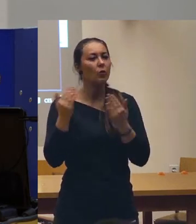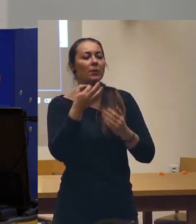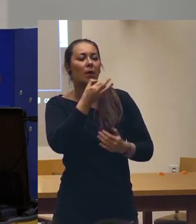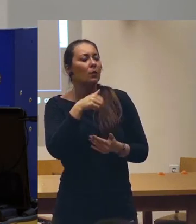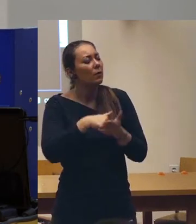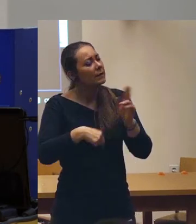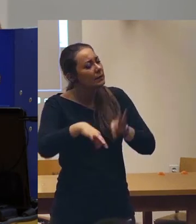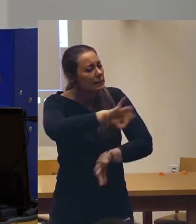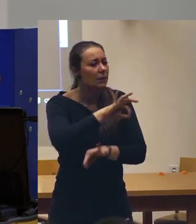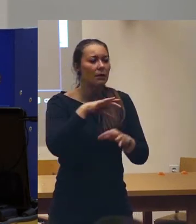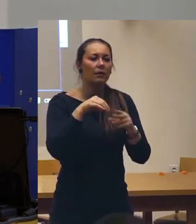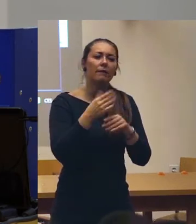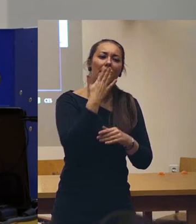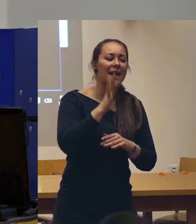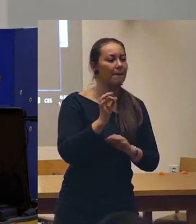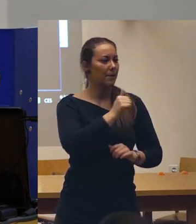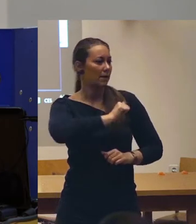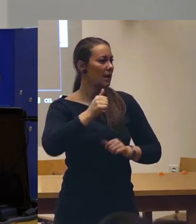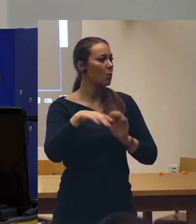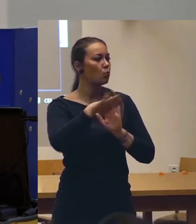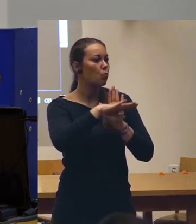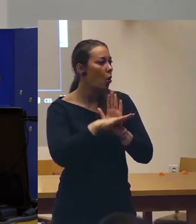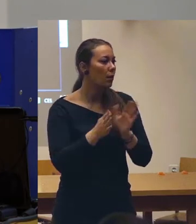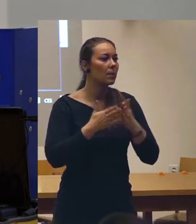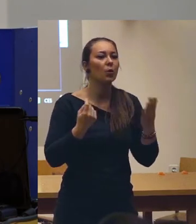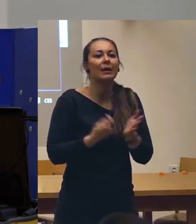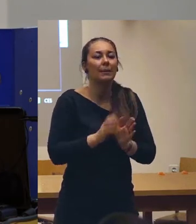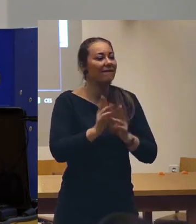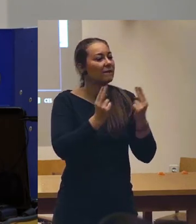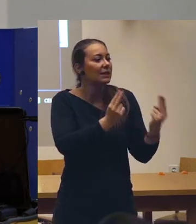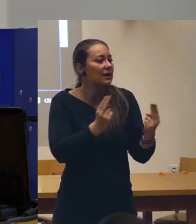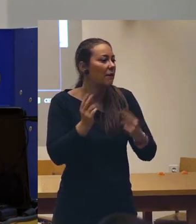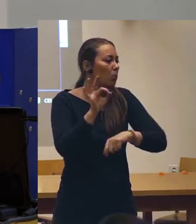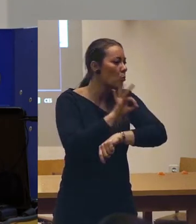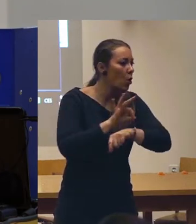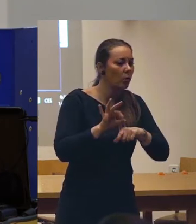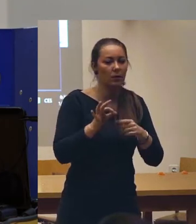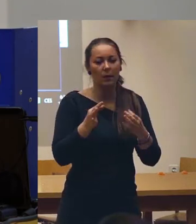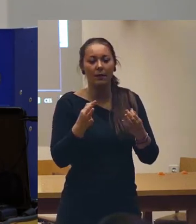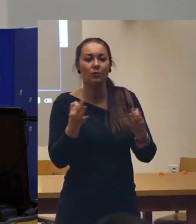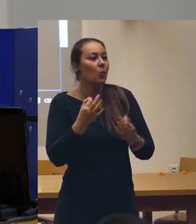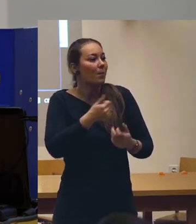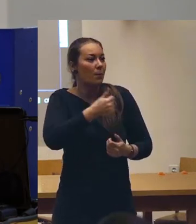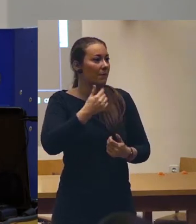then if you can tell more about the exhibition that you created together with people.